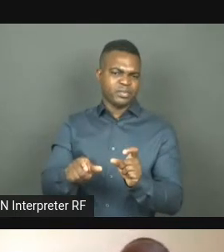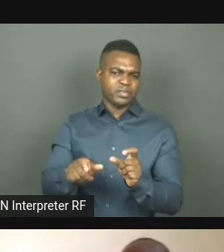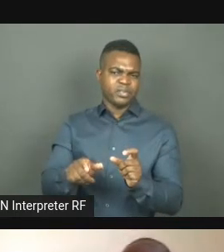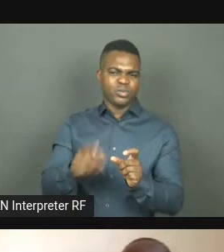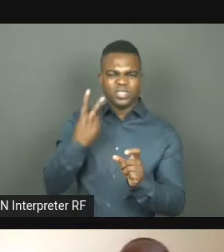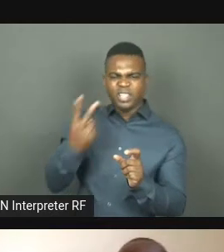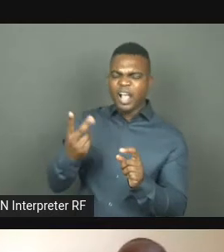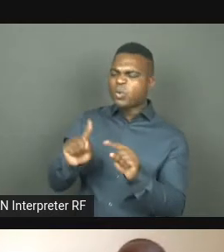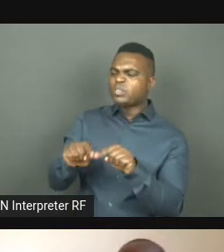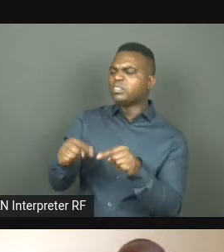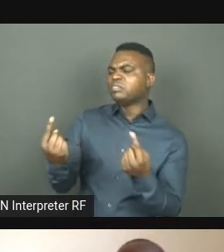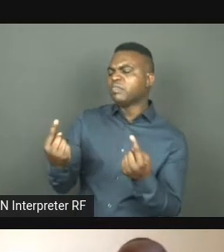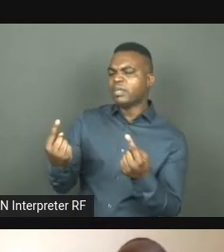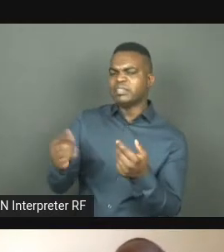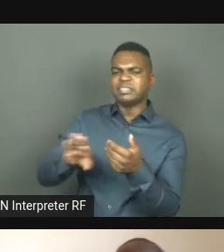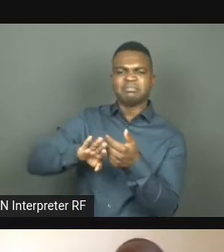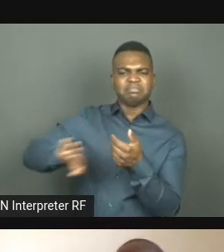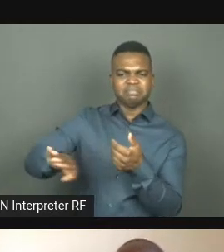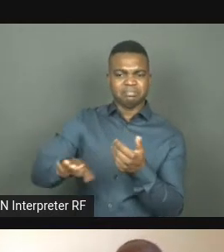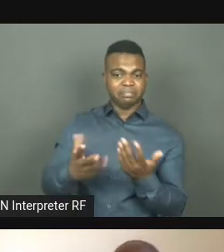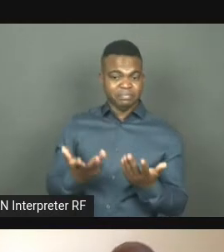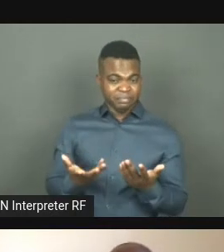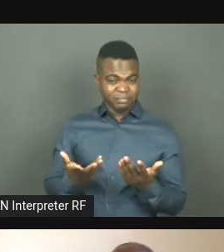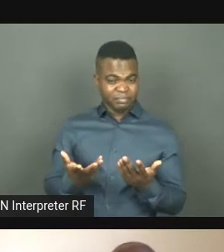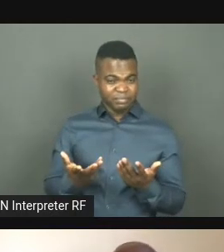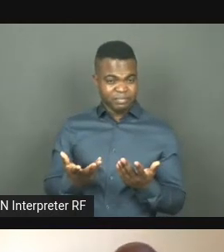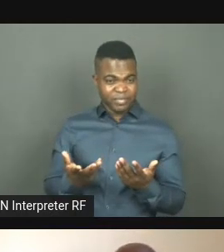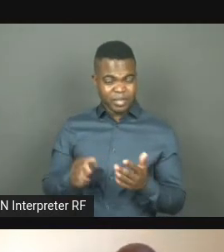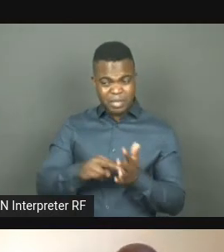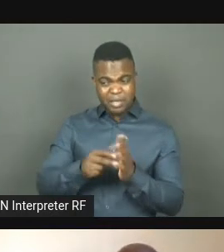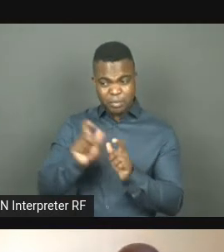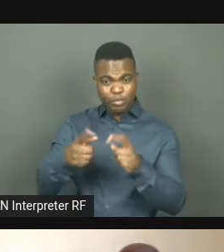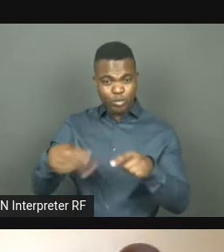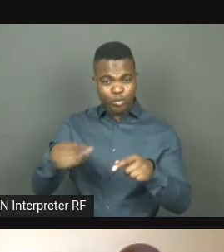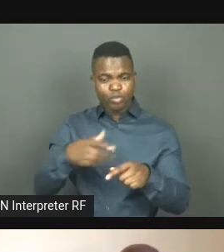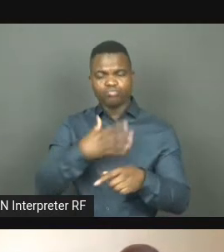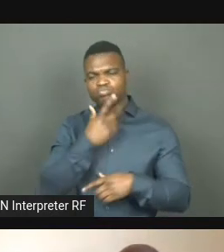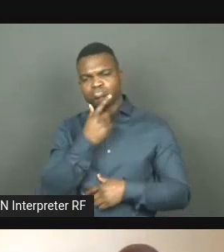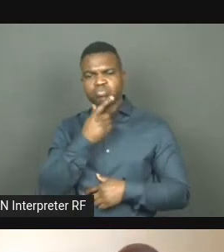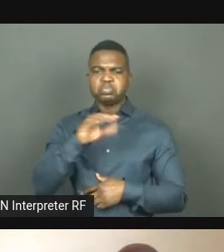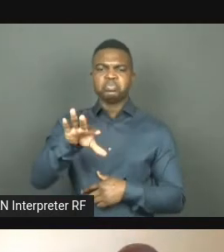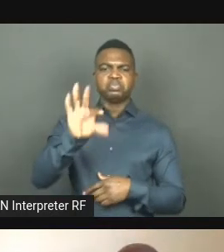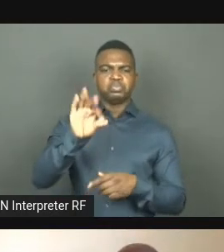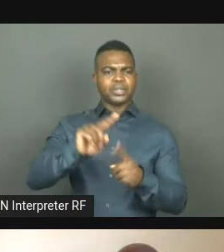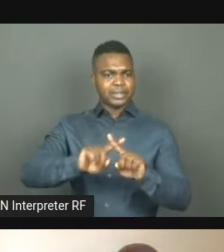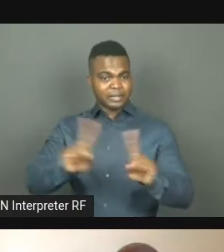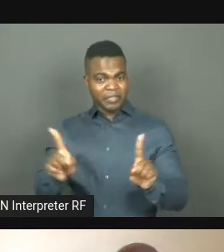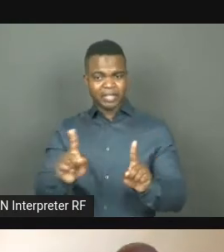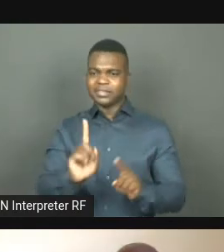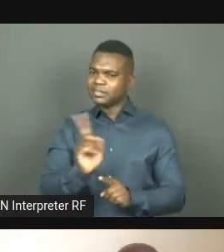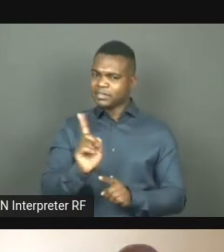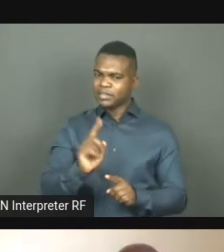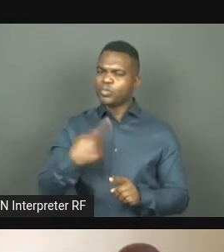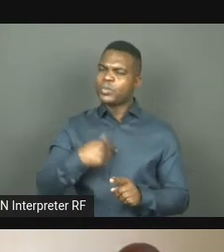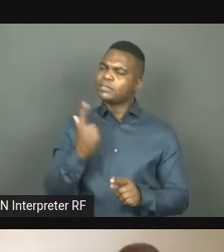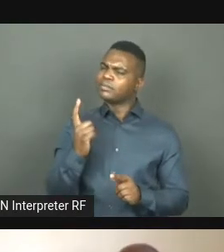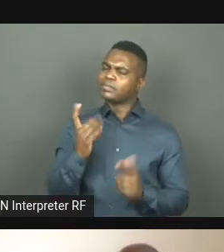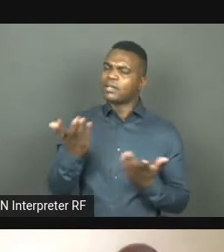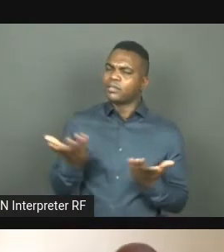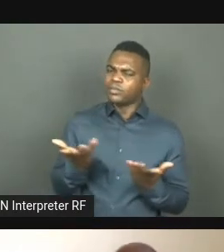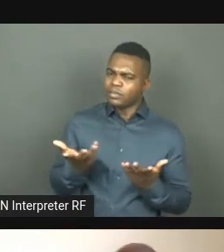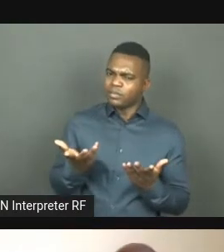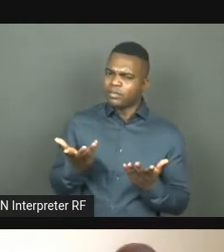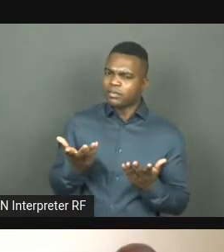lose the use of your limb or your spine or something like that. So why is it that can treat a society that is fairer